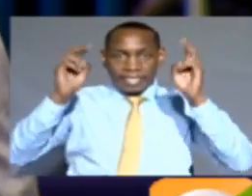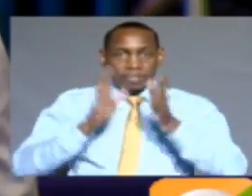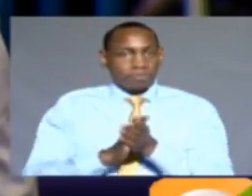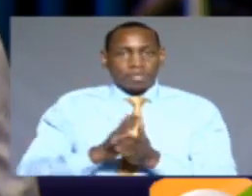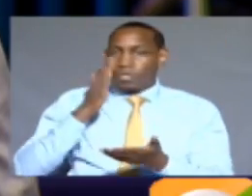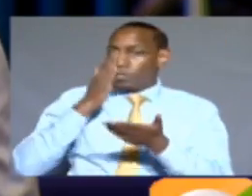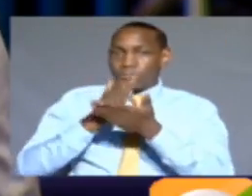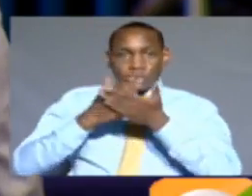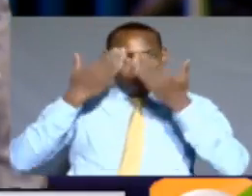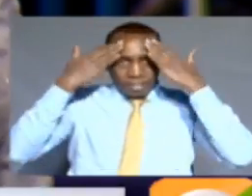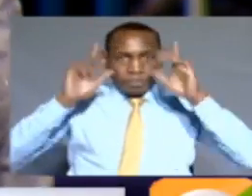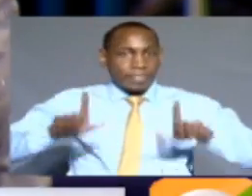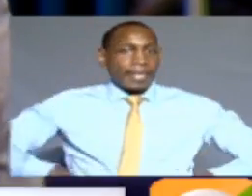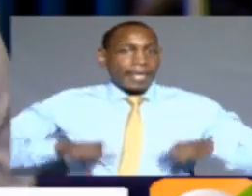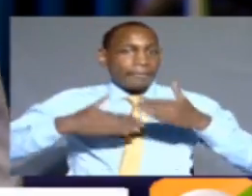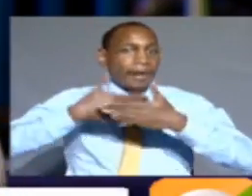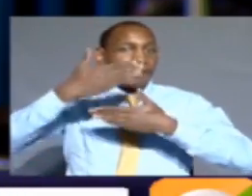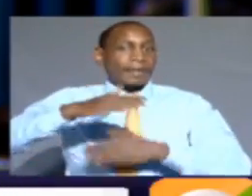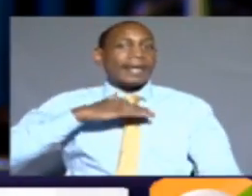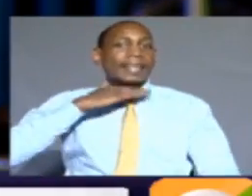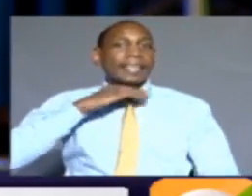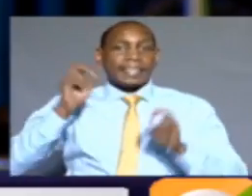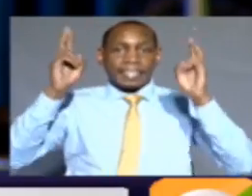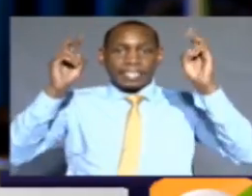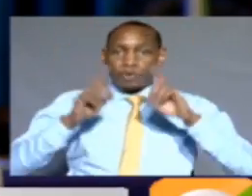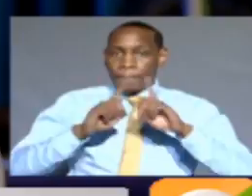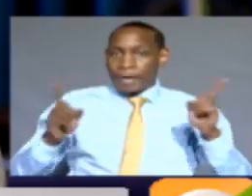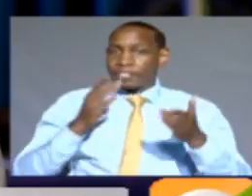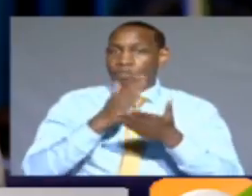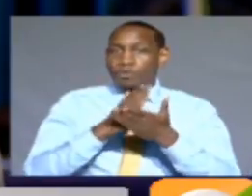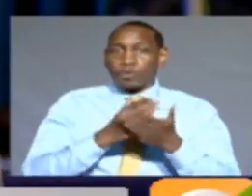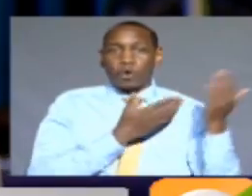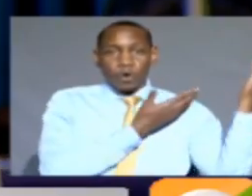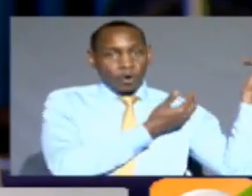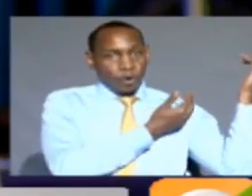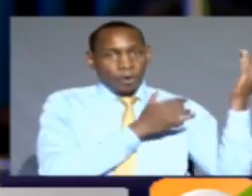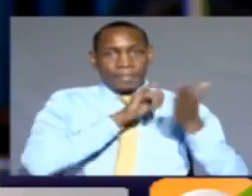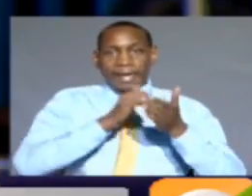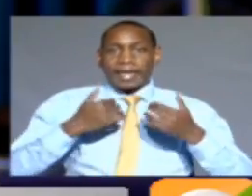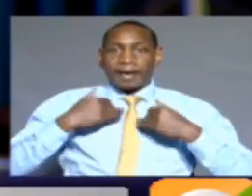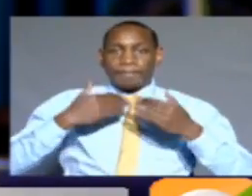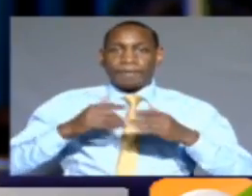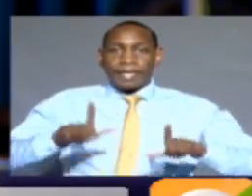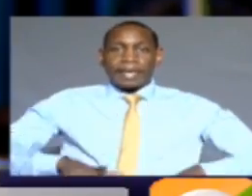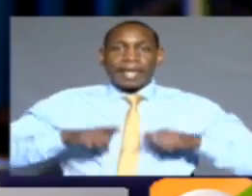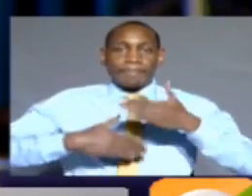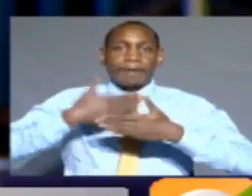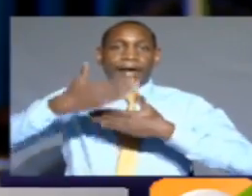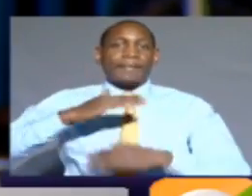really don't know about this life after death thing, but I really, really hope there's life after death.